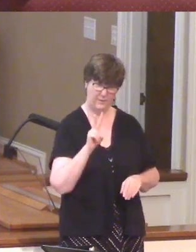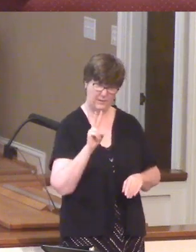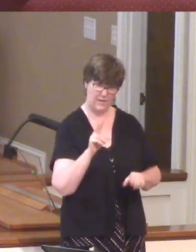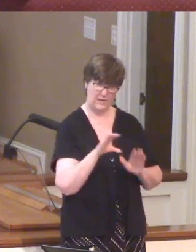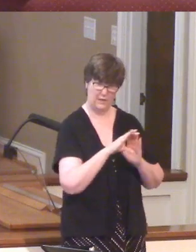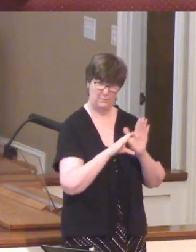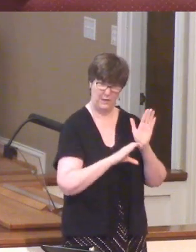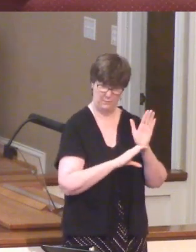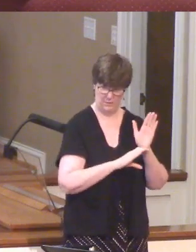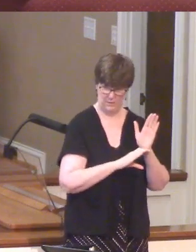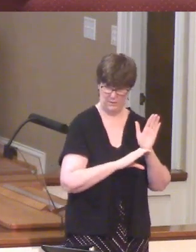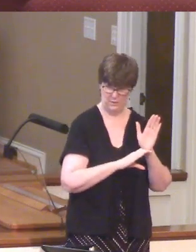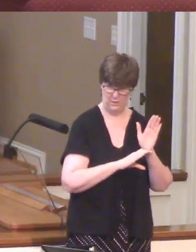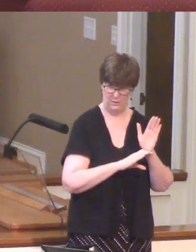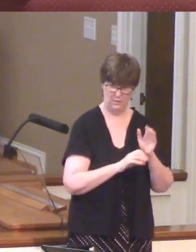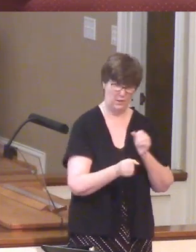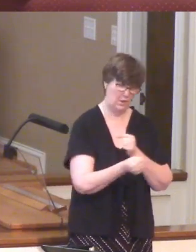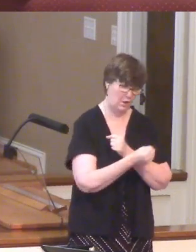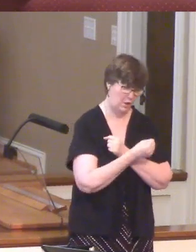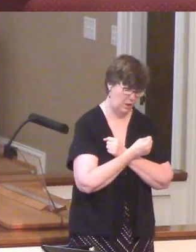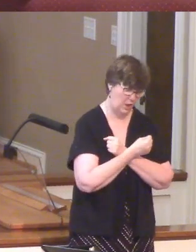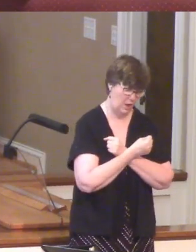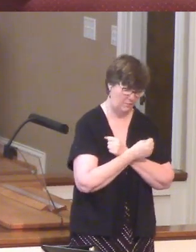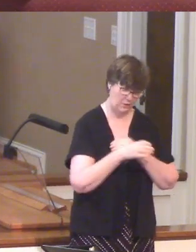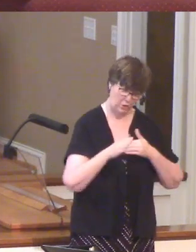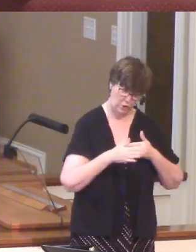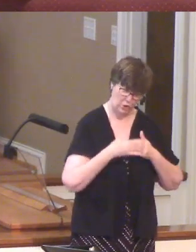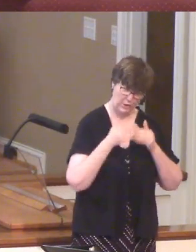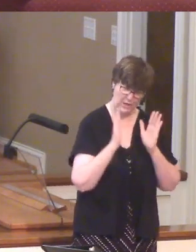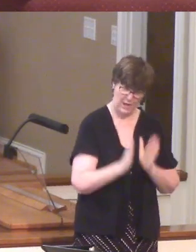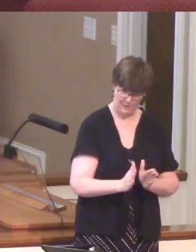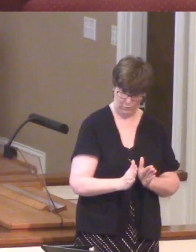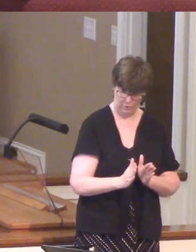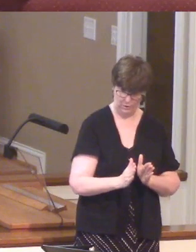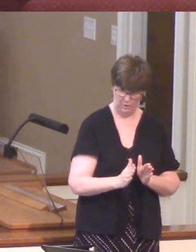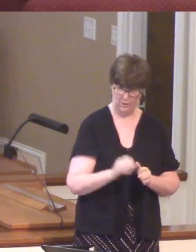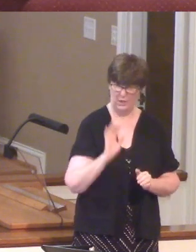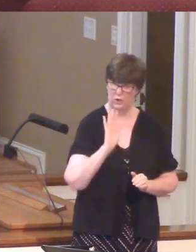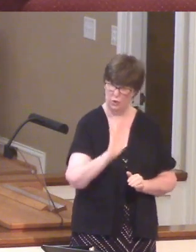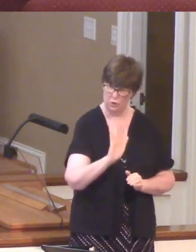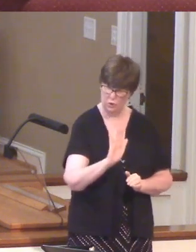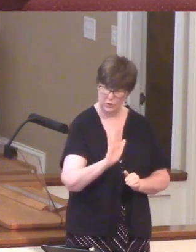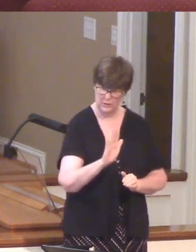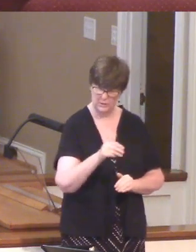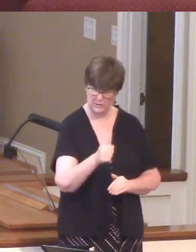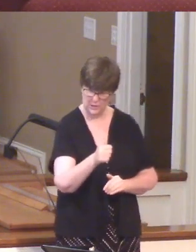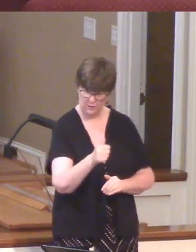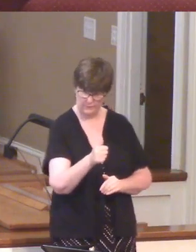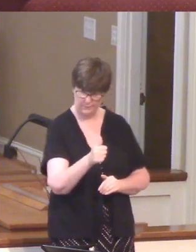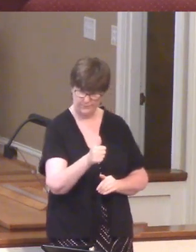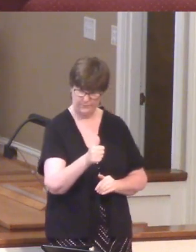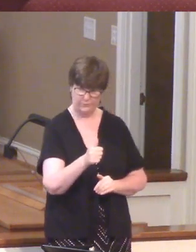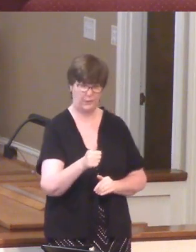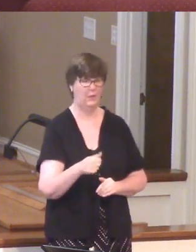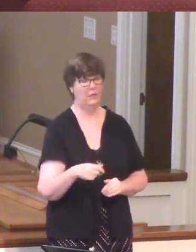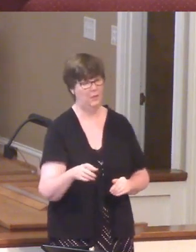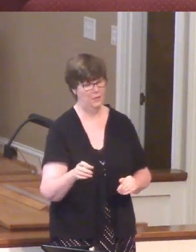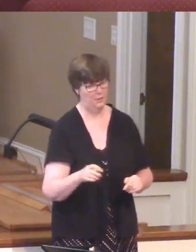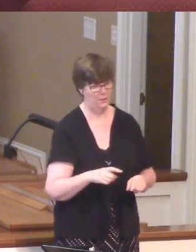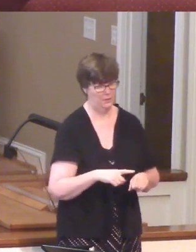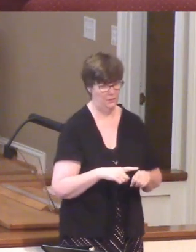he said, you shall love your neighbor as yourself. There is no other commandment greater than